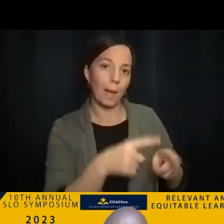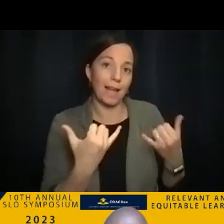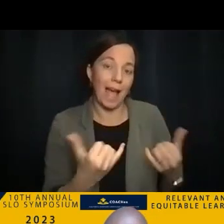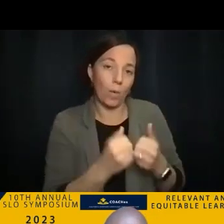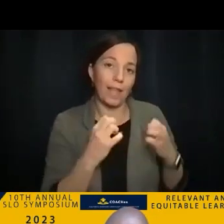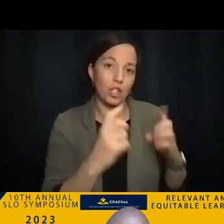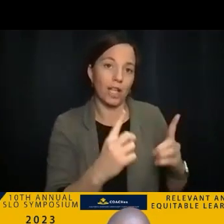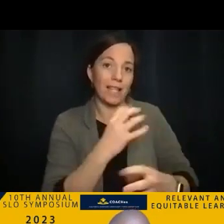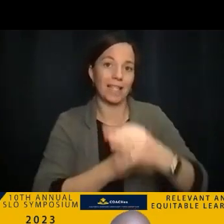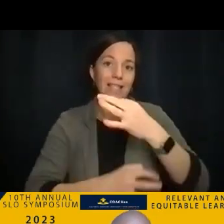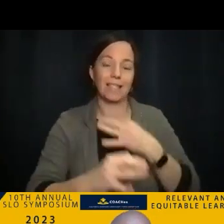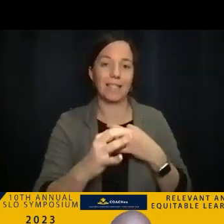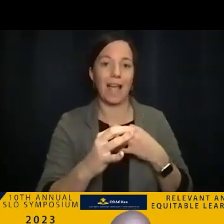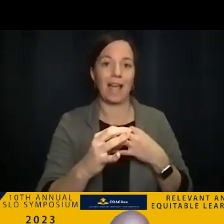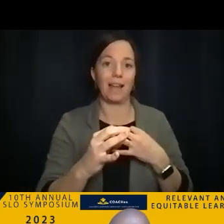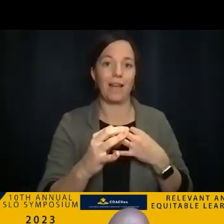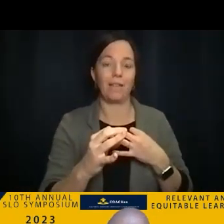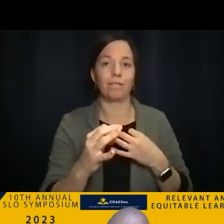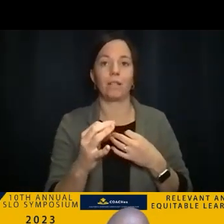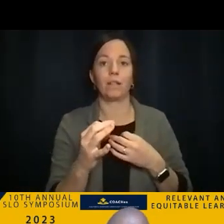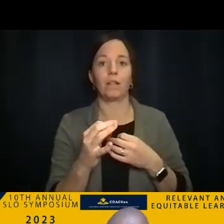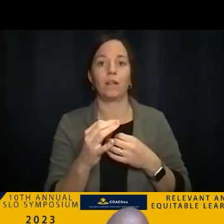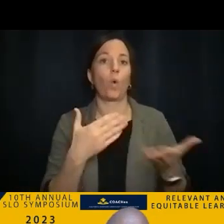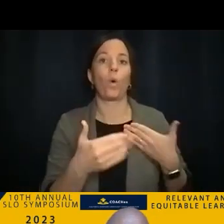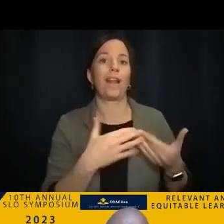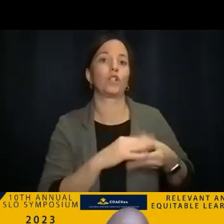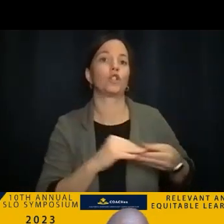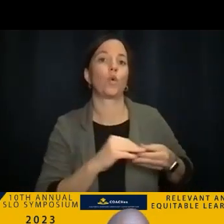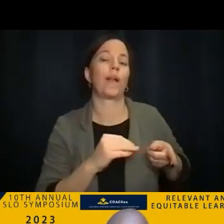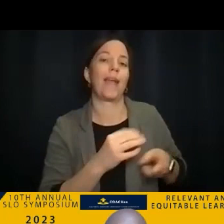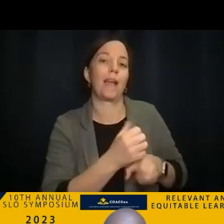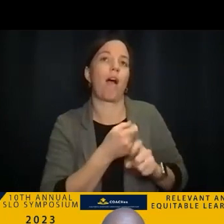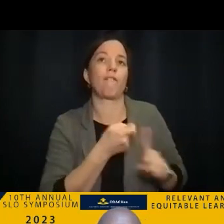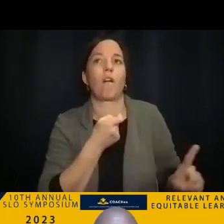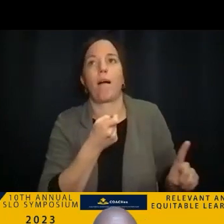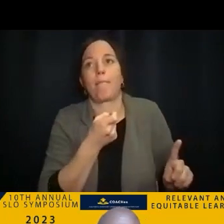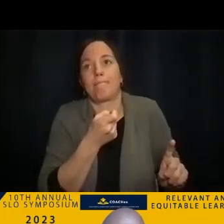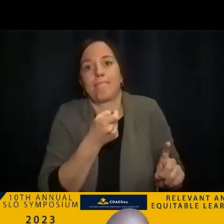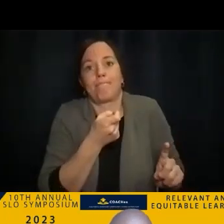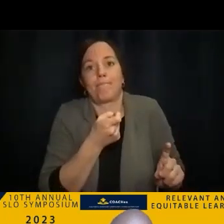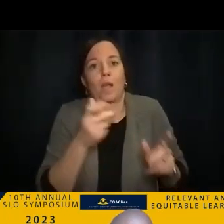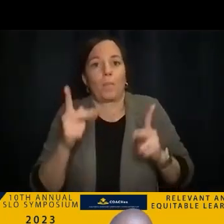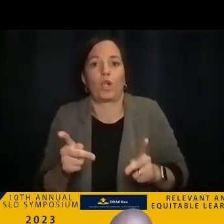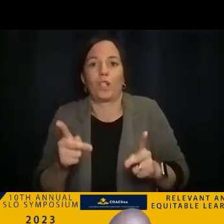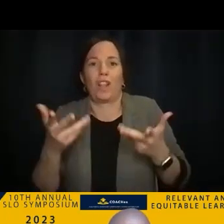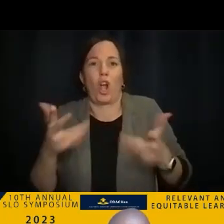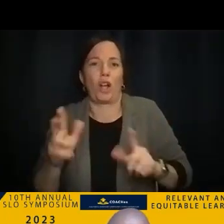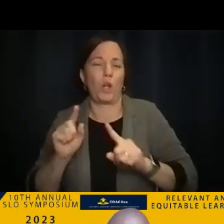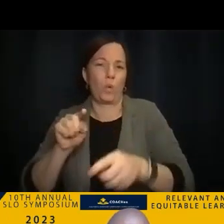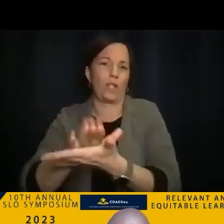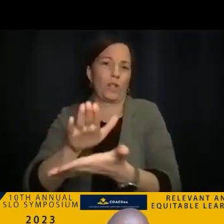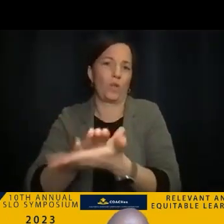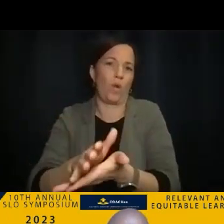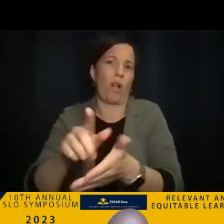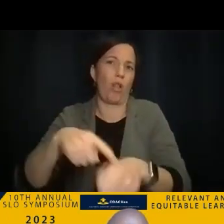versus what whatever story they may be getting from maybe somebody, you know, who's gone to school a long time ago. So there's a lot of